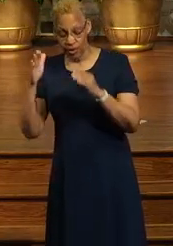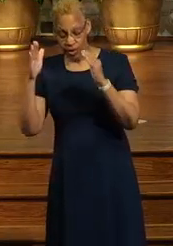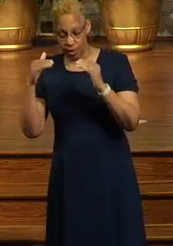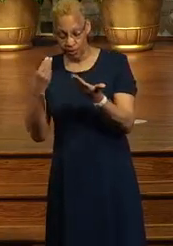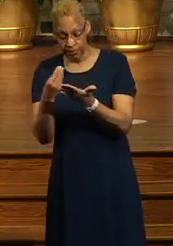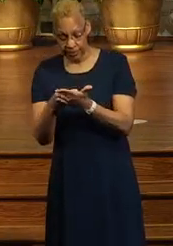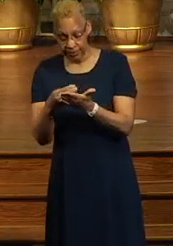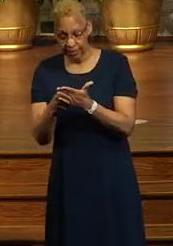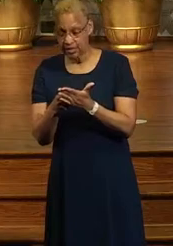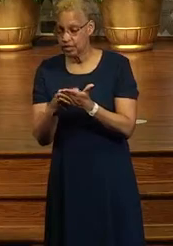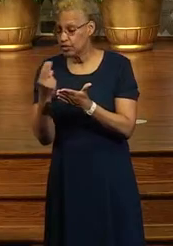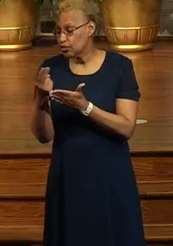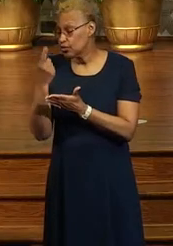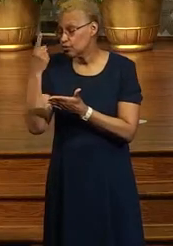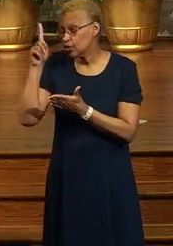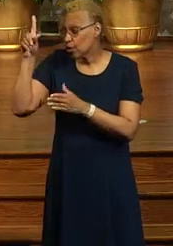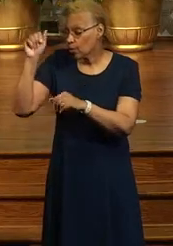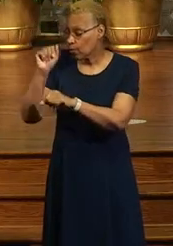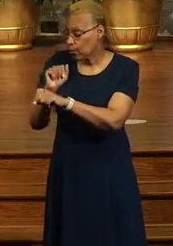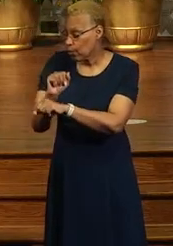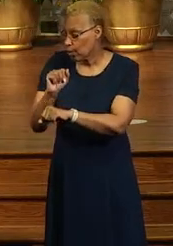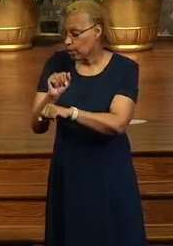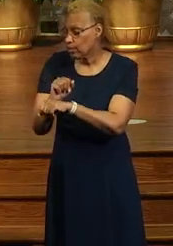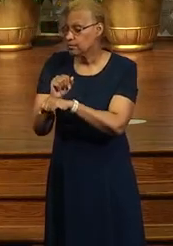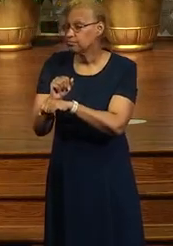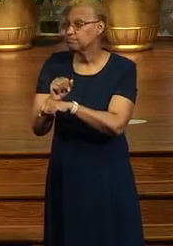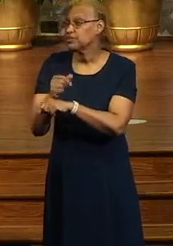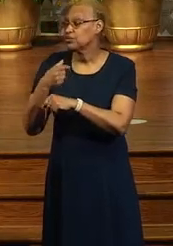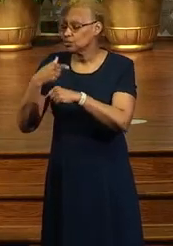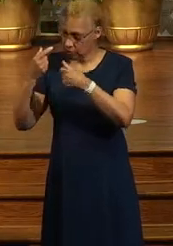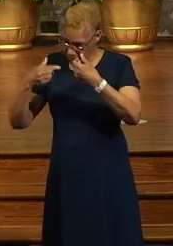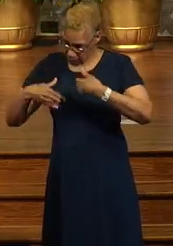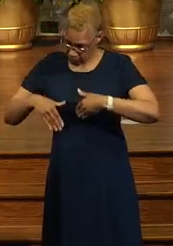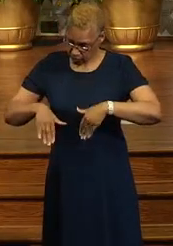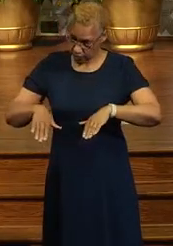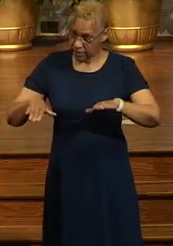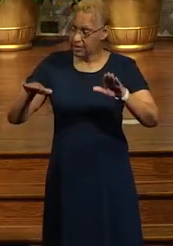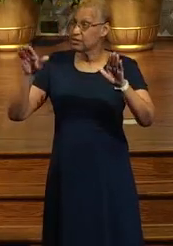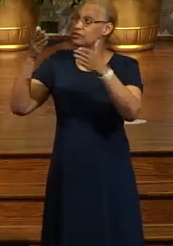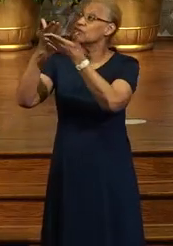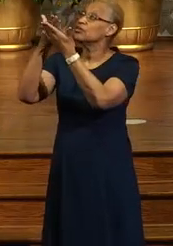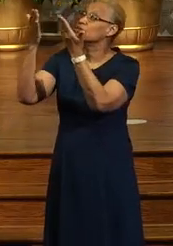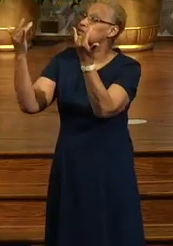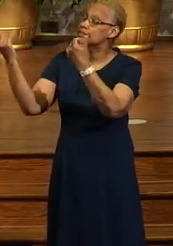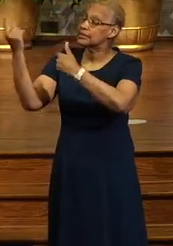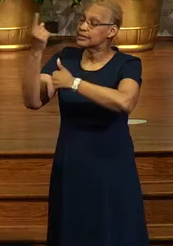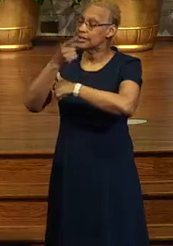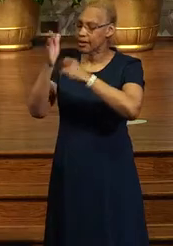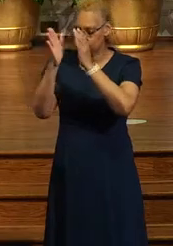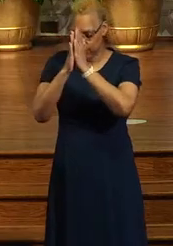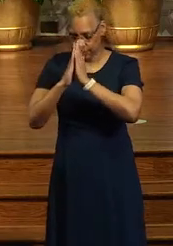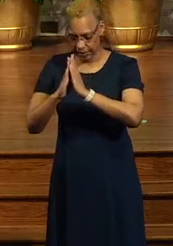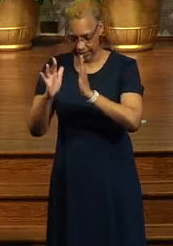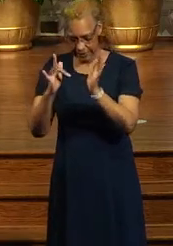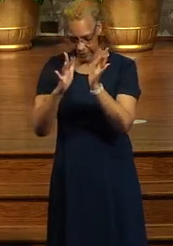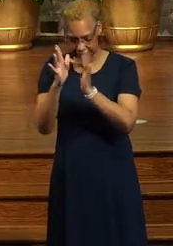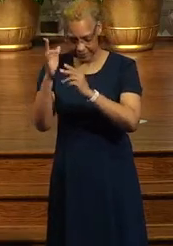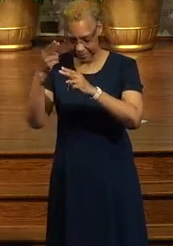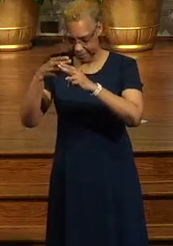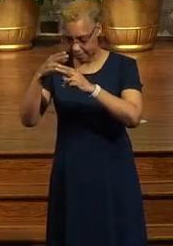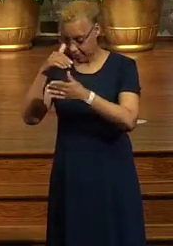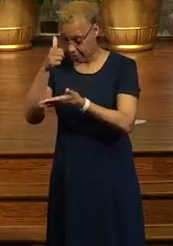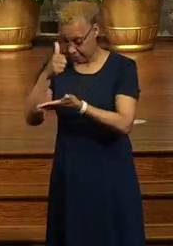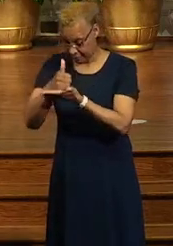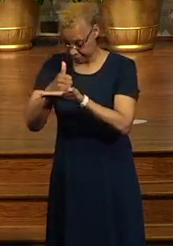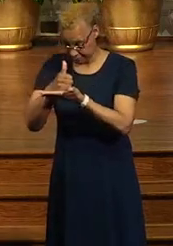your cause as we also yield ourselves to you today. Is our prayer in your son's name. Amen.